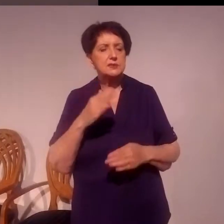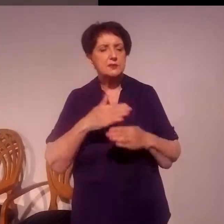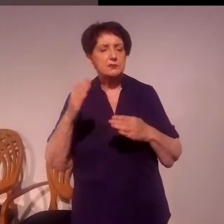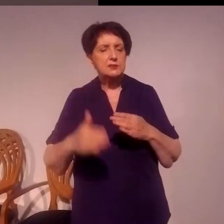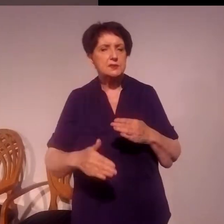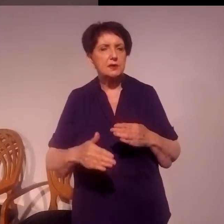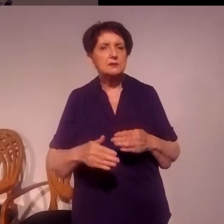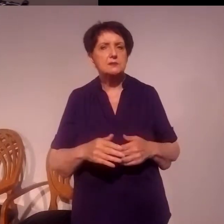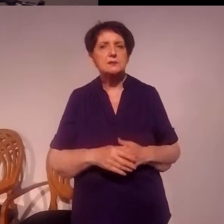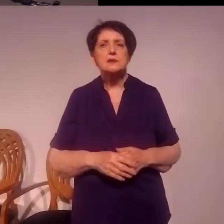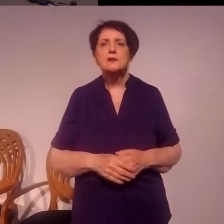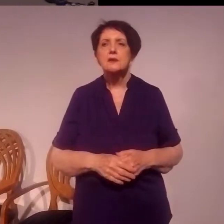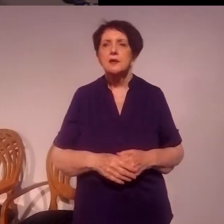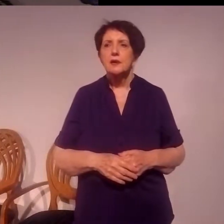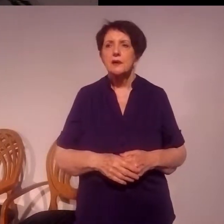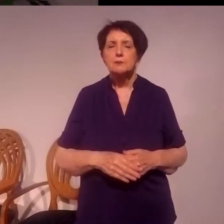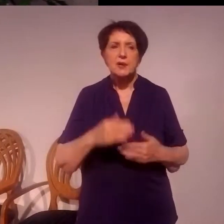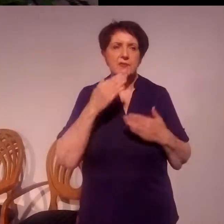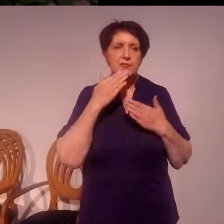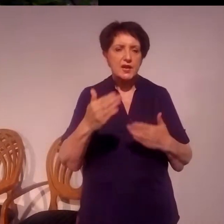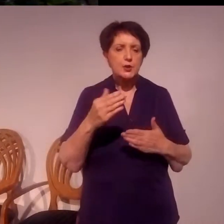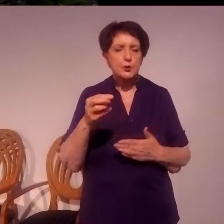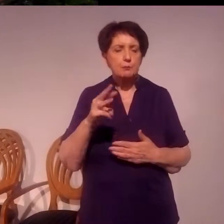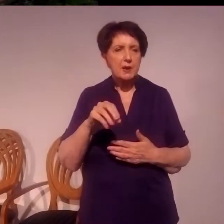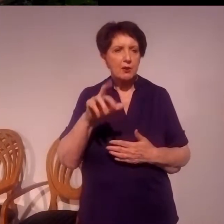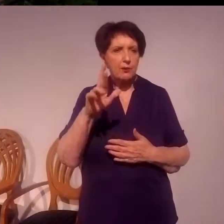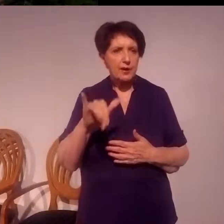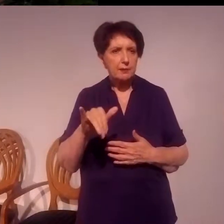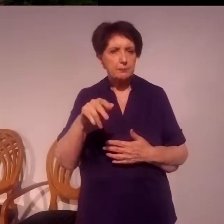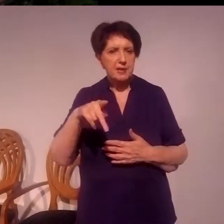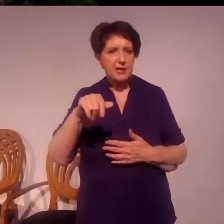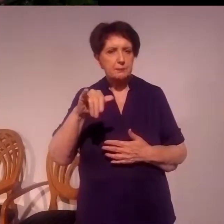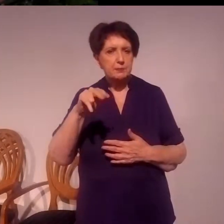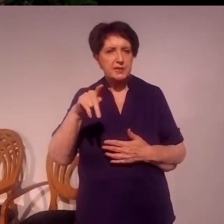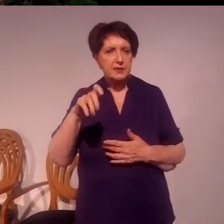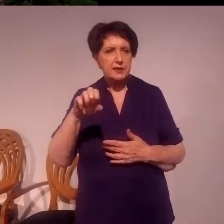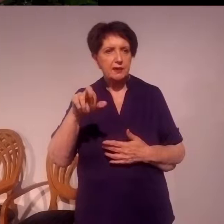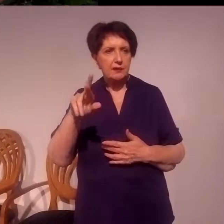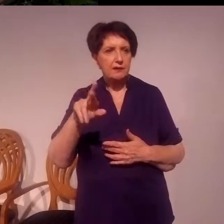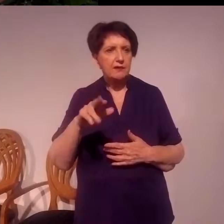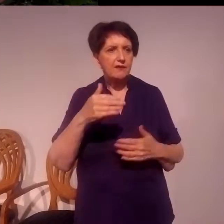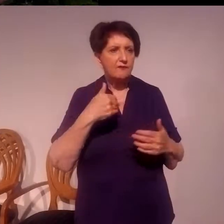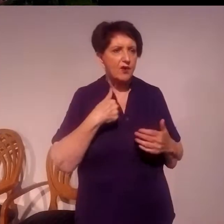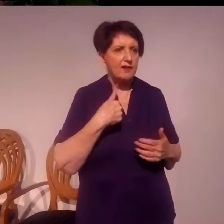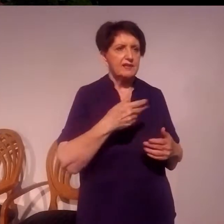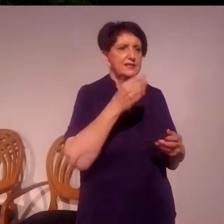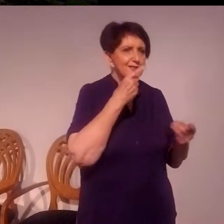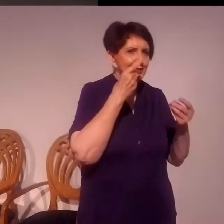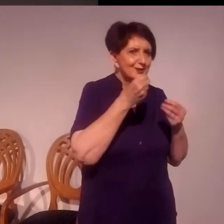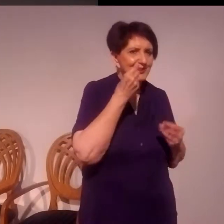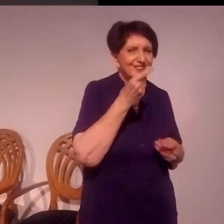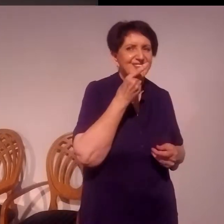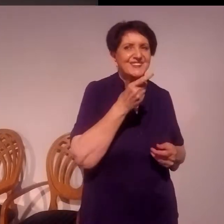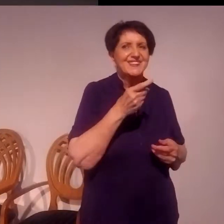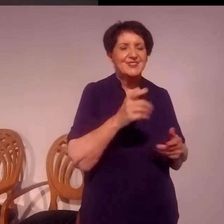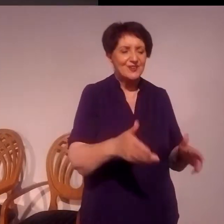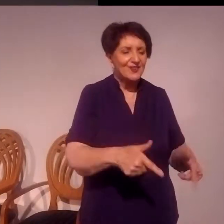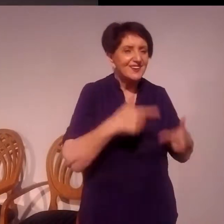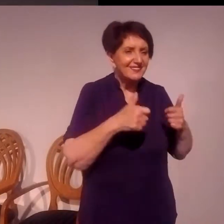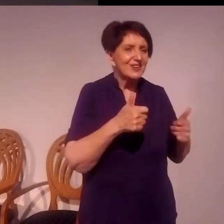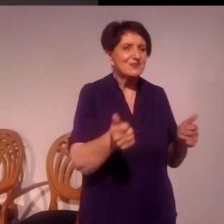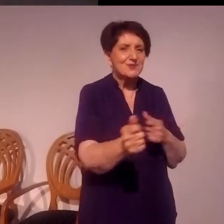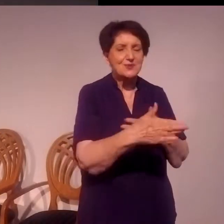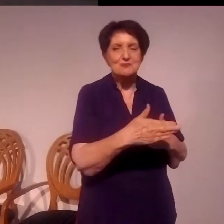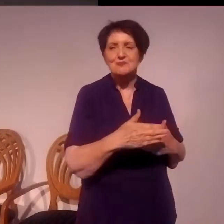Pipeline is. But again, thank you, Mary Piper, for having a potluck in your living room. Okay,